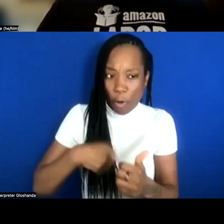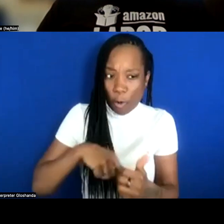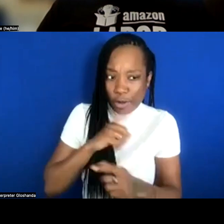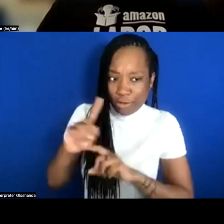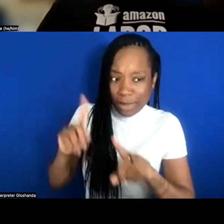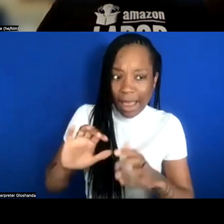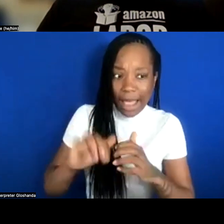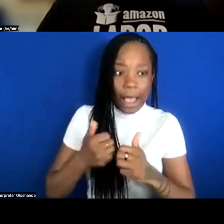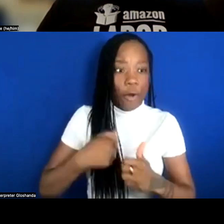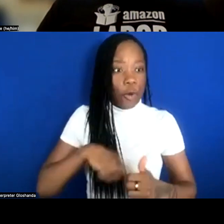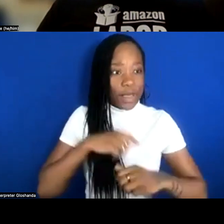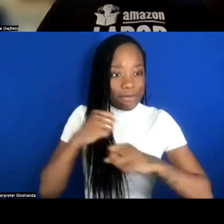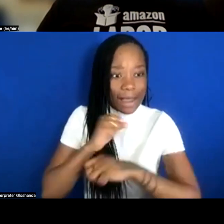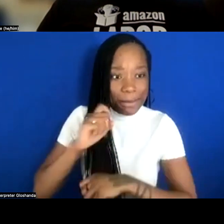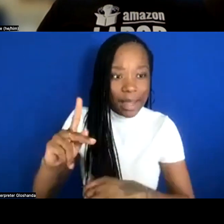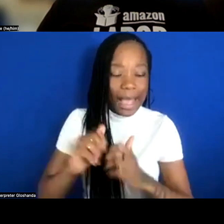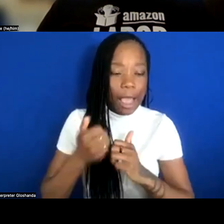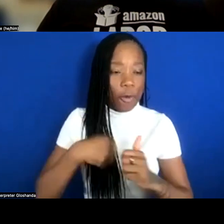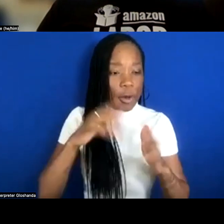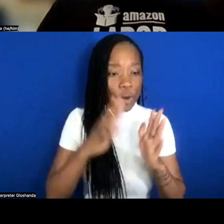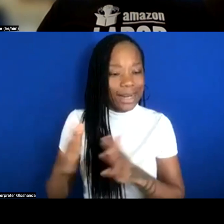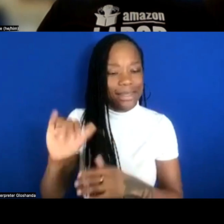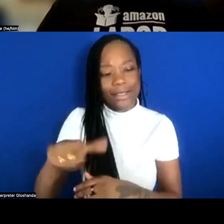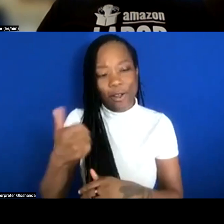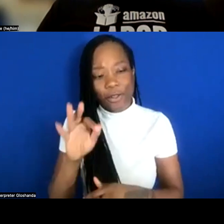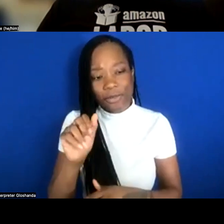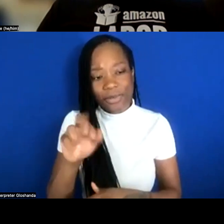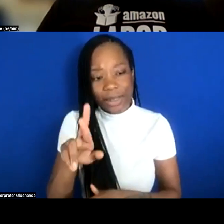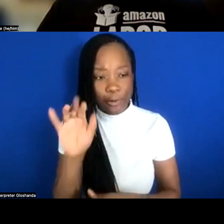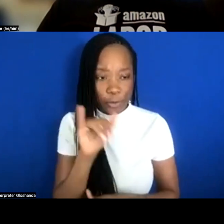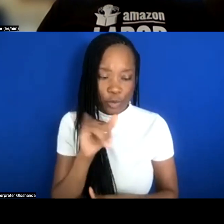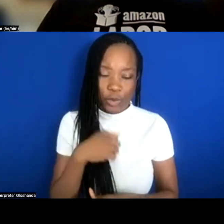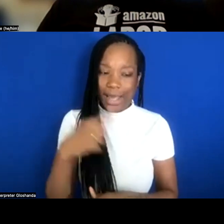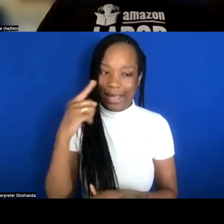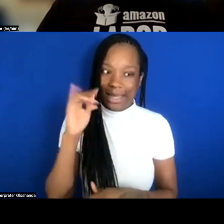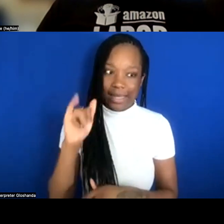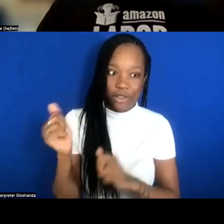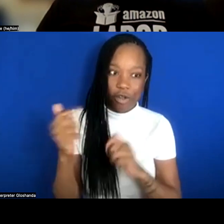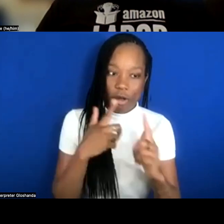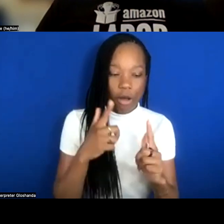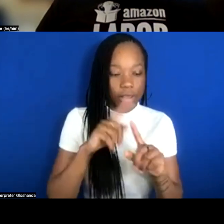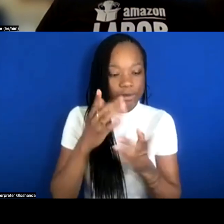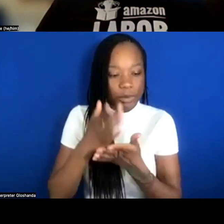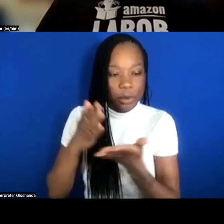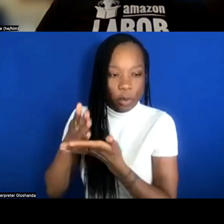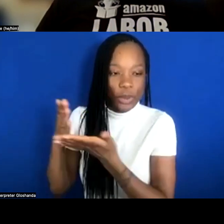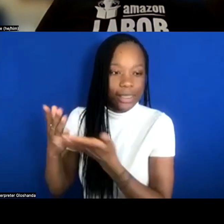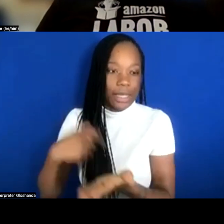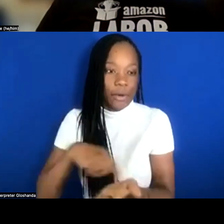we actually organizing around it is a factor as well. So I just think that those are all kind of components of things that we have to